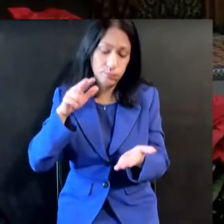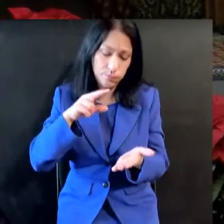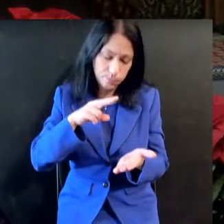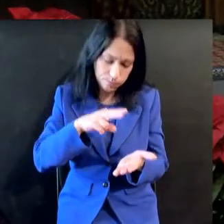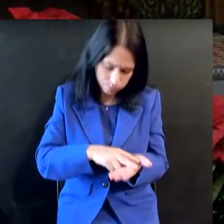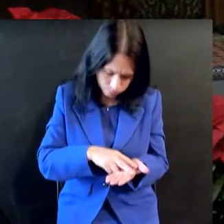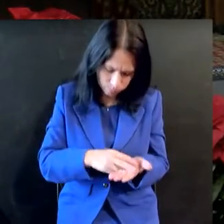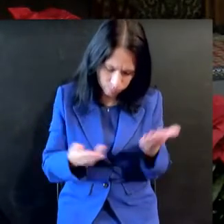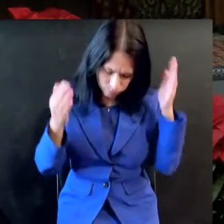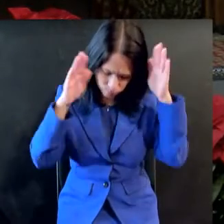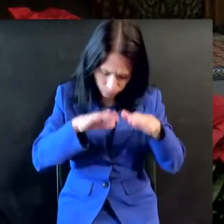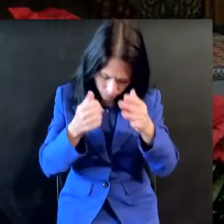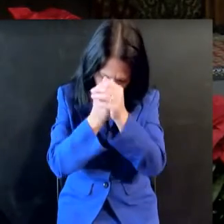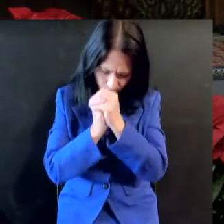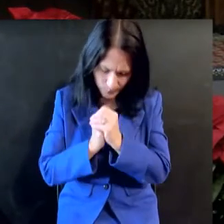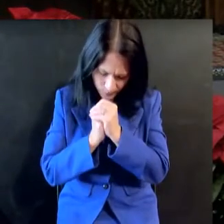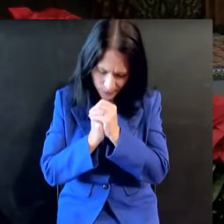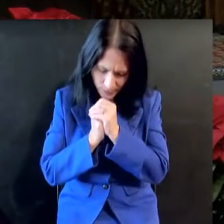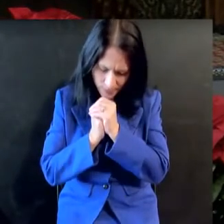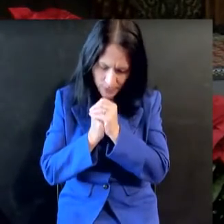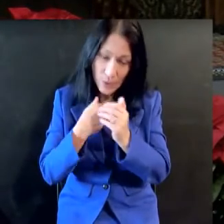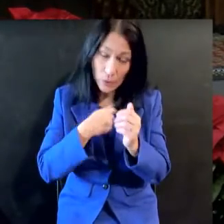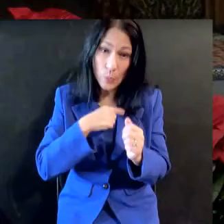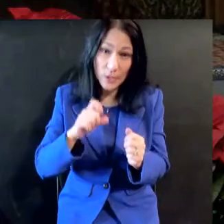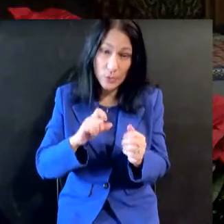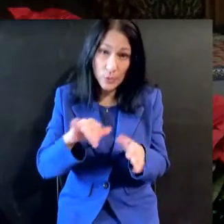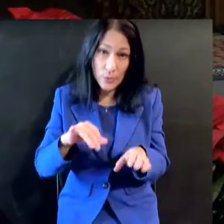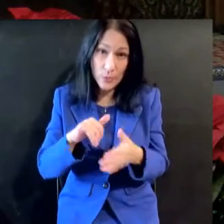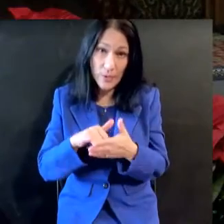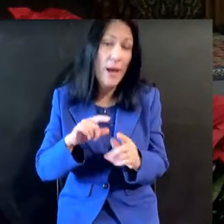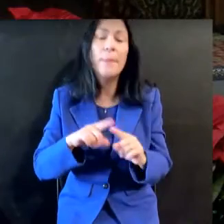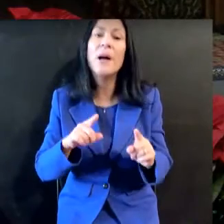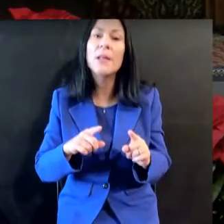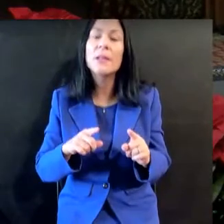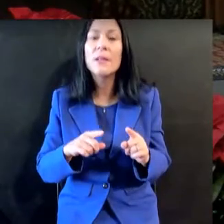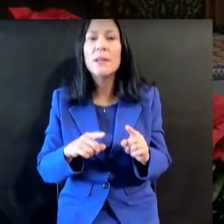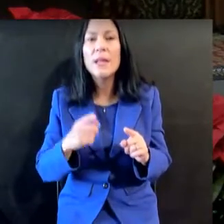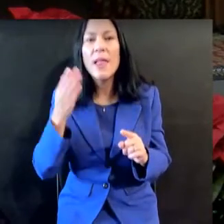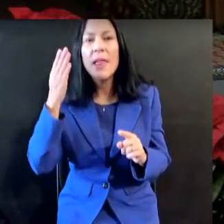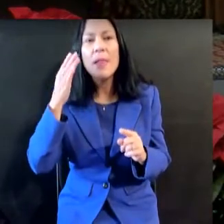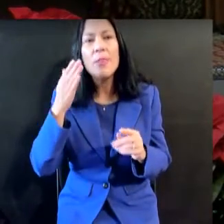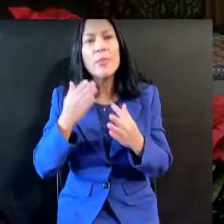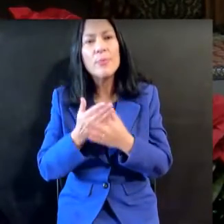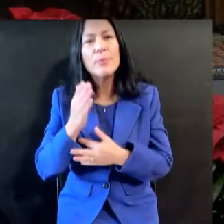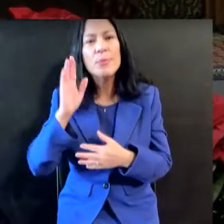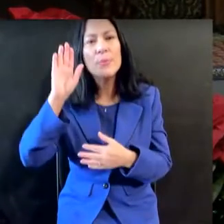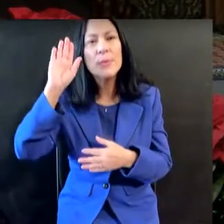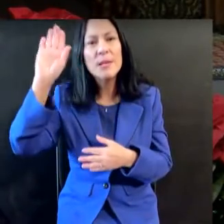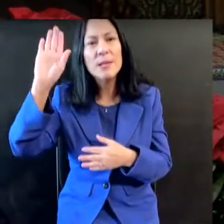that, but so that he would take in and through his own death,